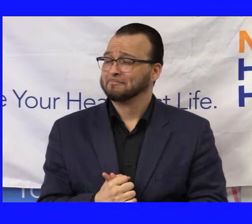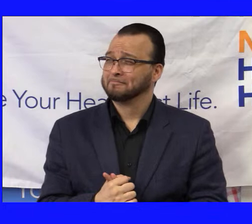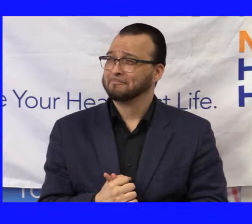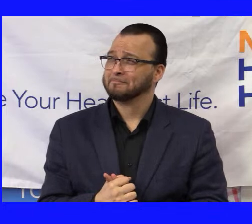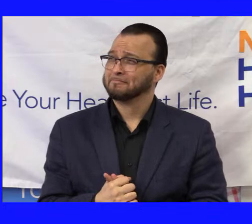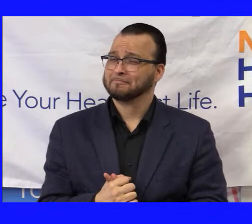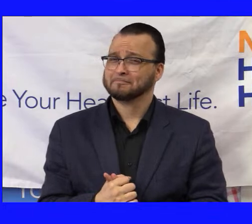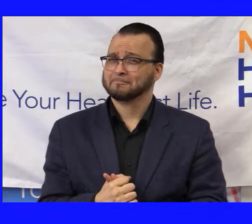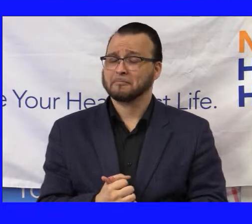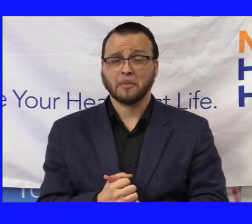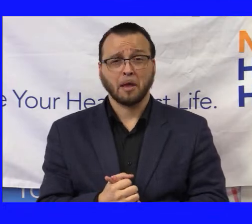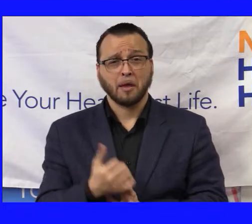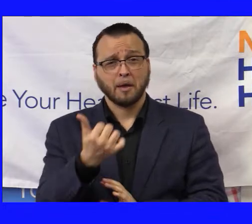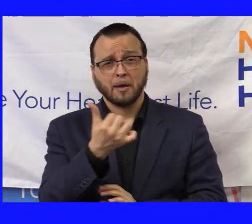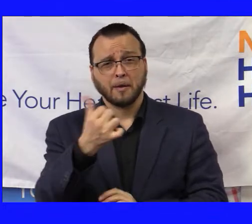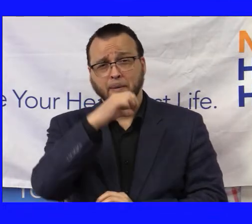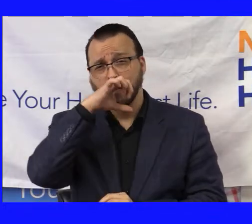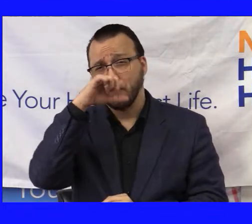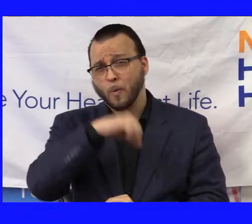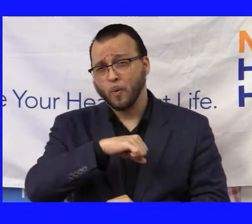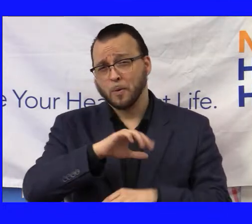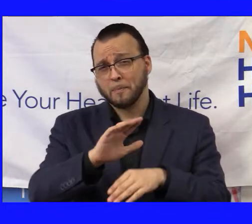Any old business?